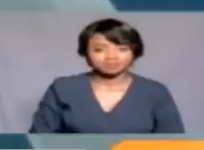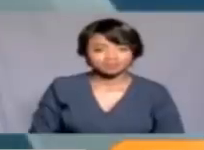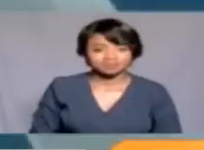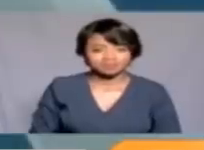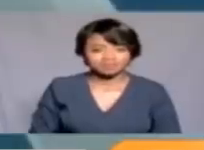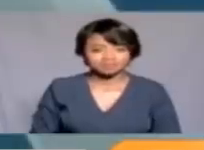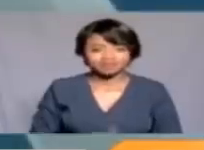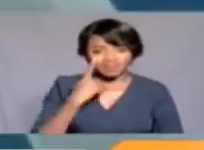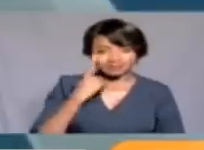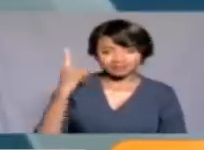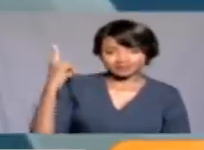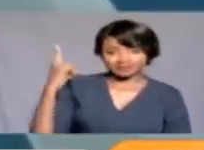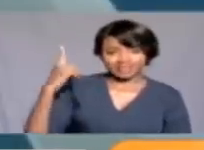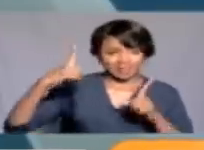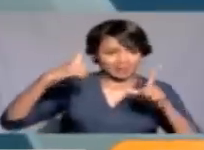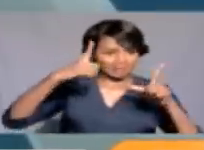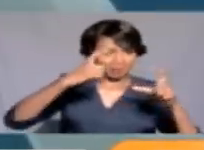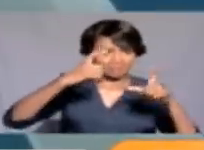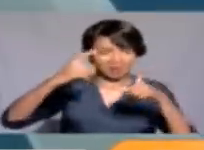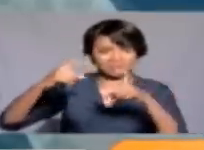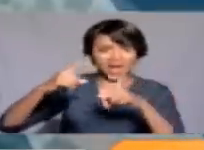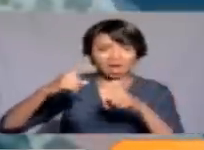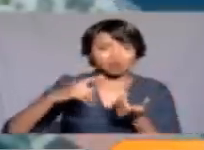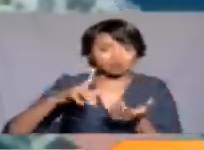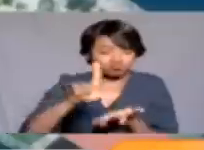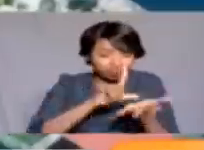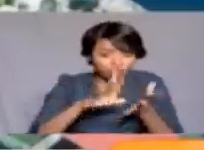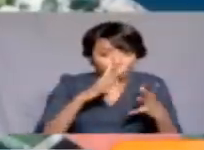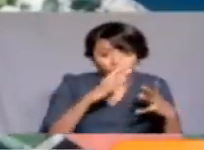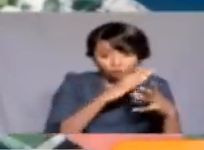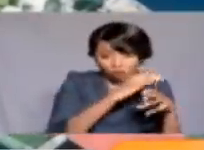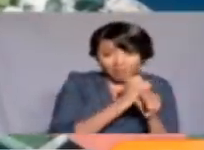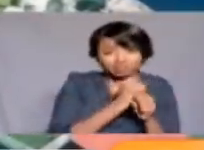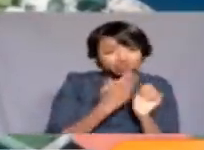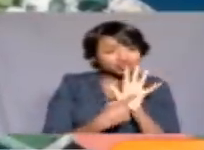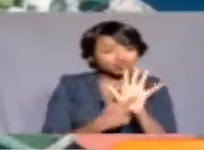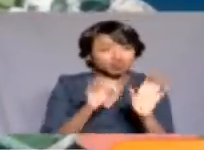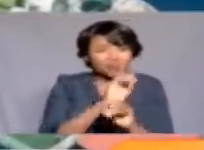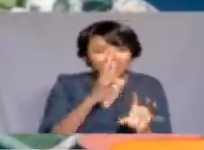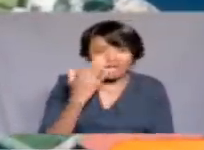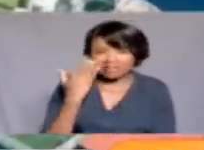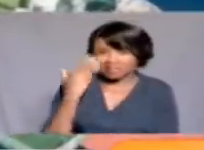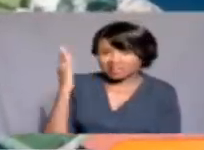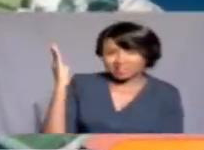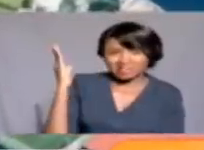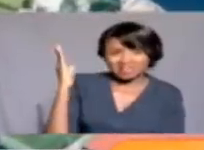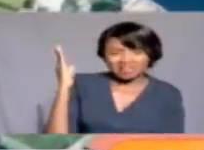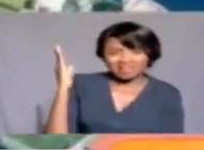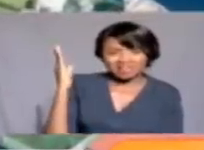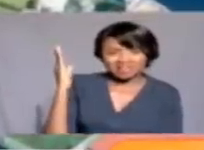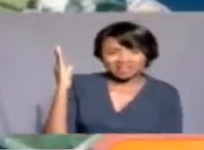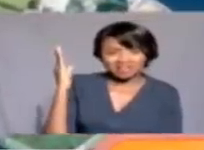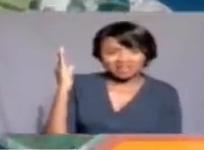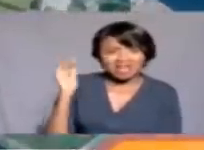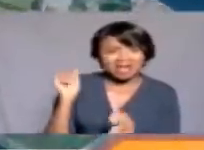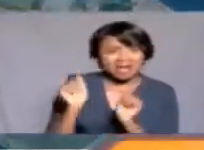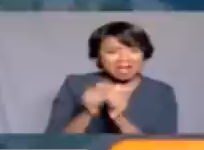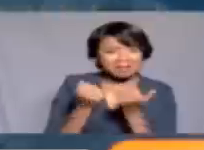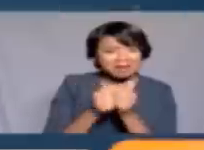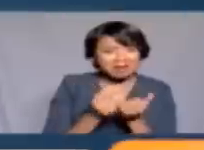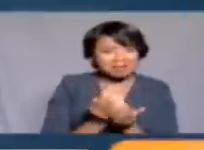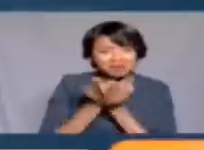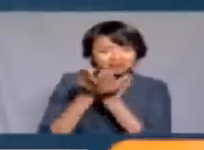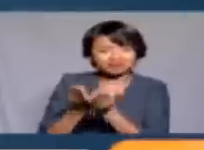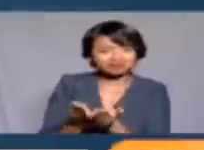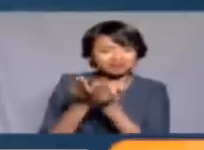Aerial images filmed by local organizations show what appears to be massive dumping of silt by the dredging vessels